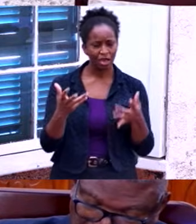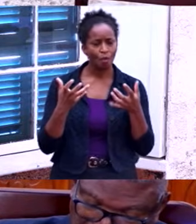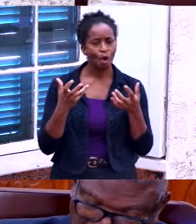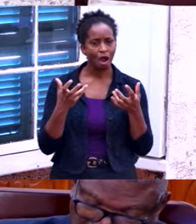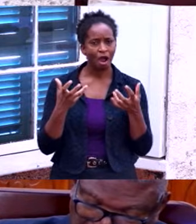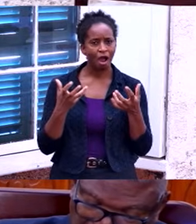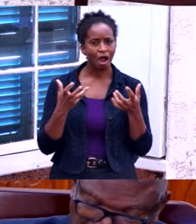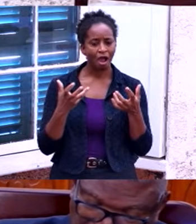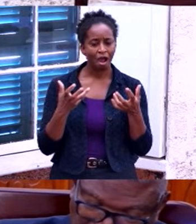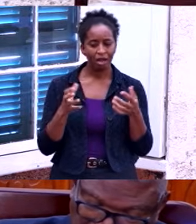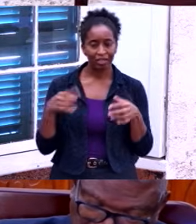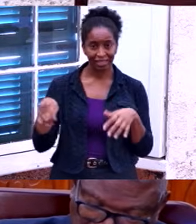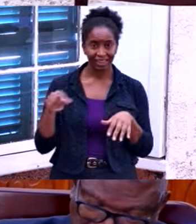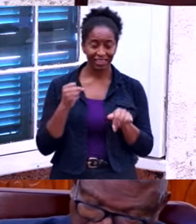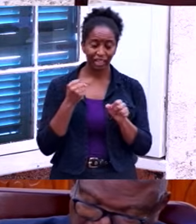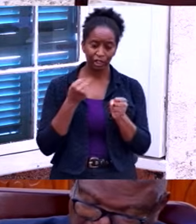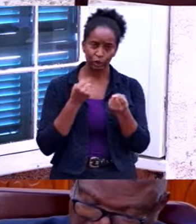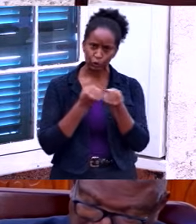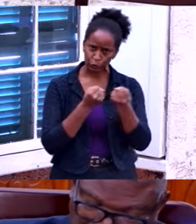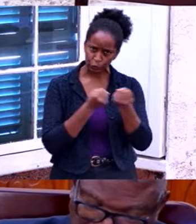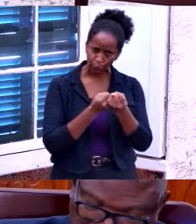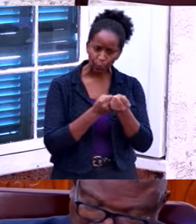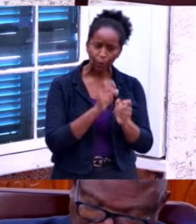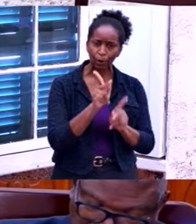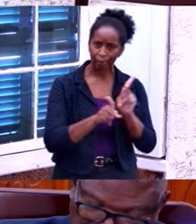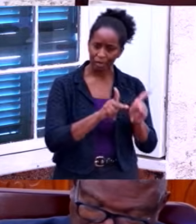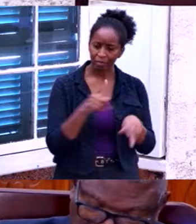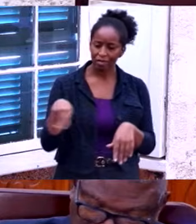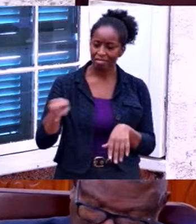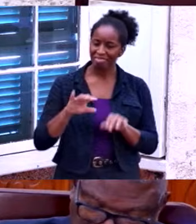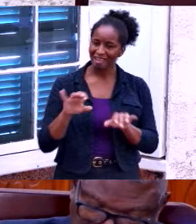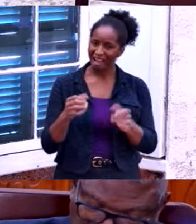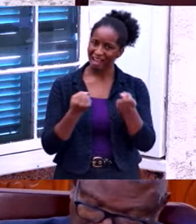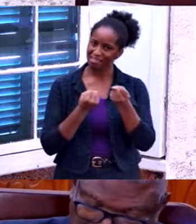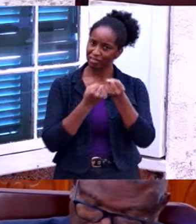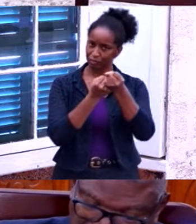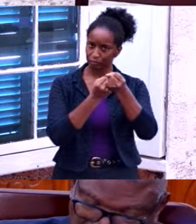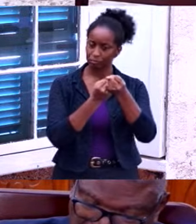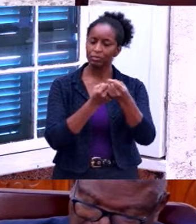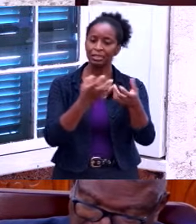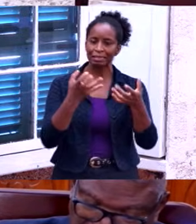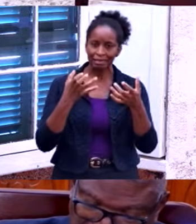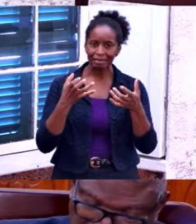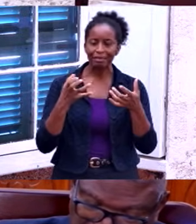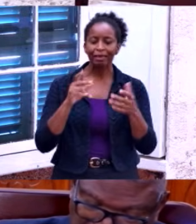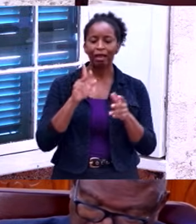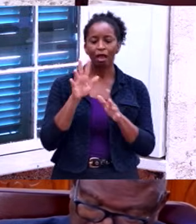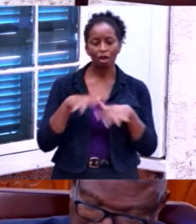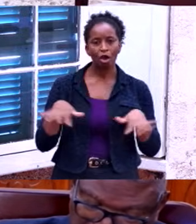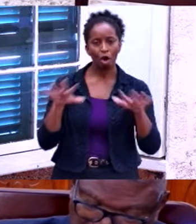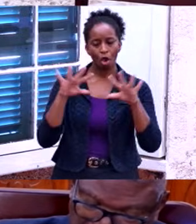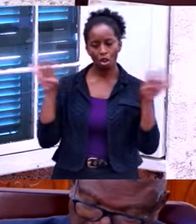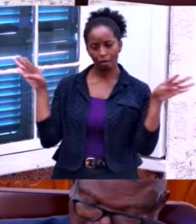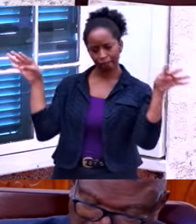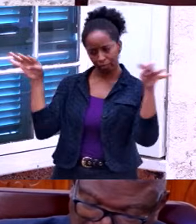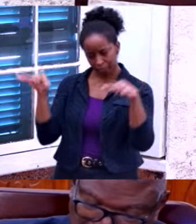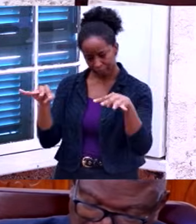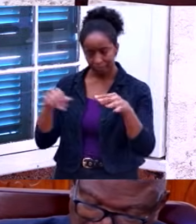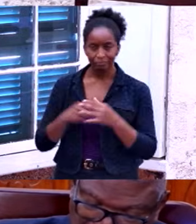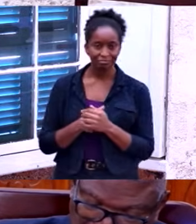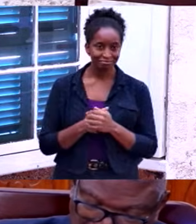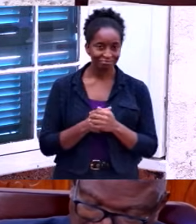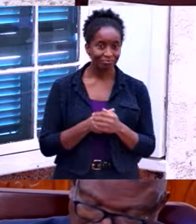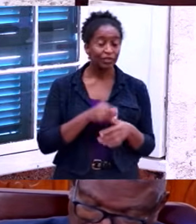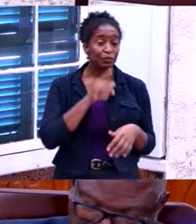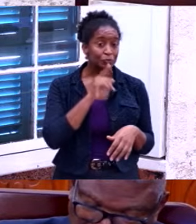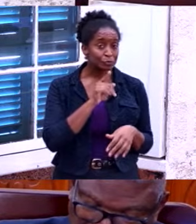because sometimes constituents truly do not recognize that you have been advocating for them within,